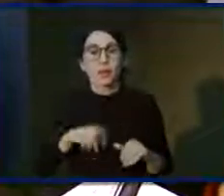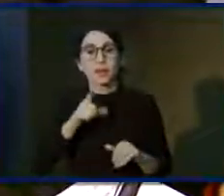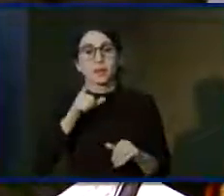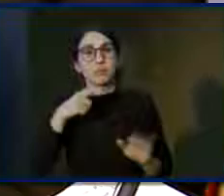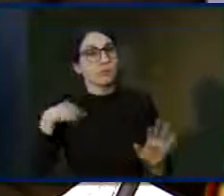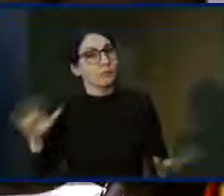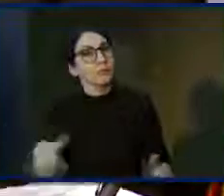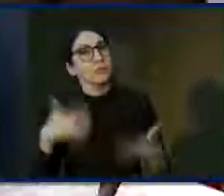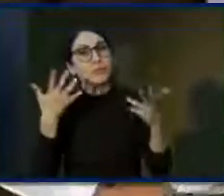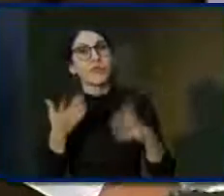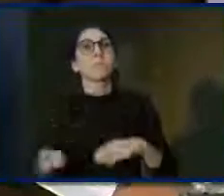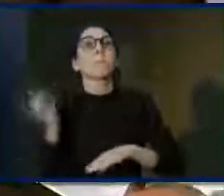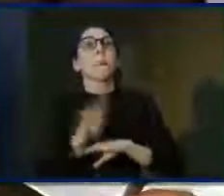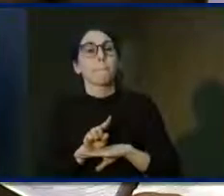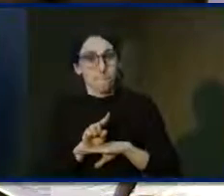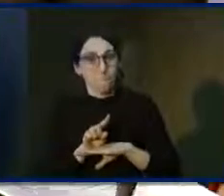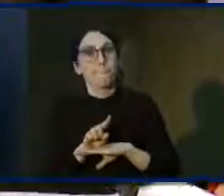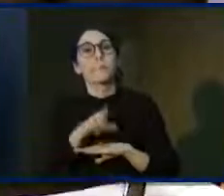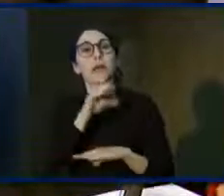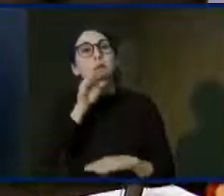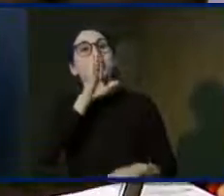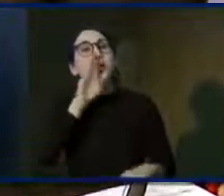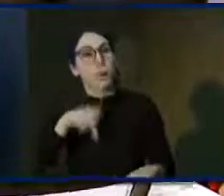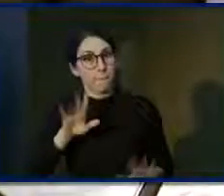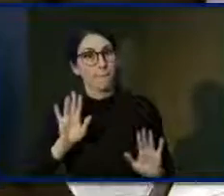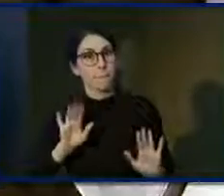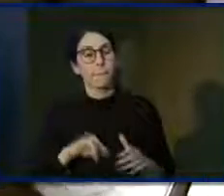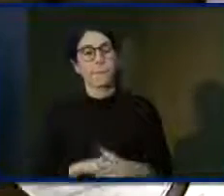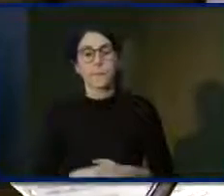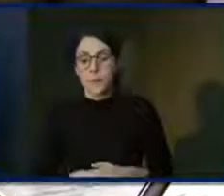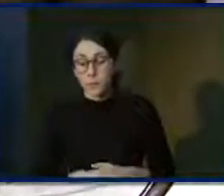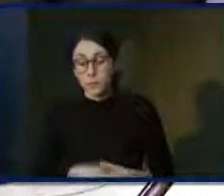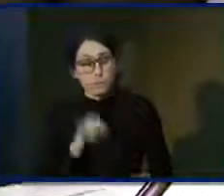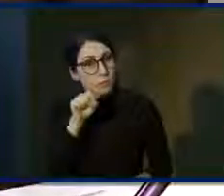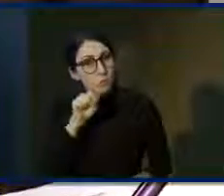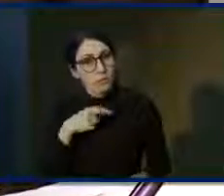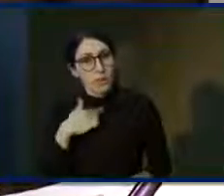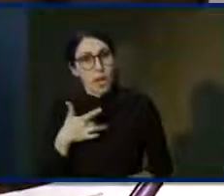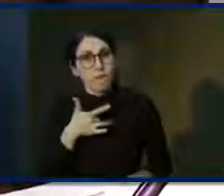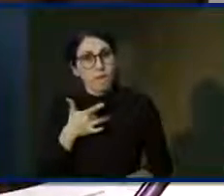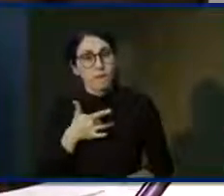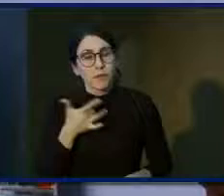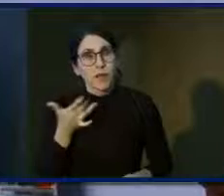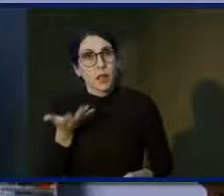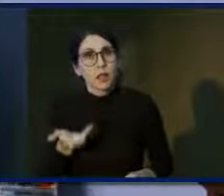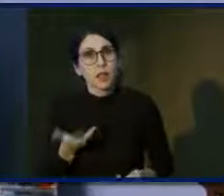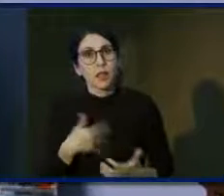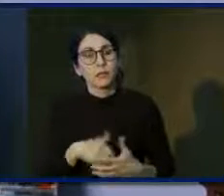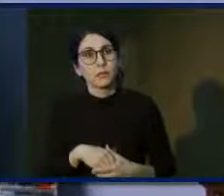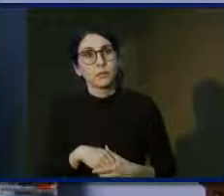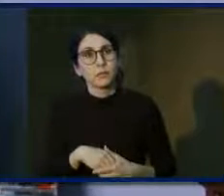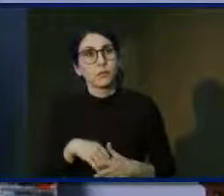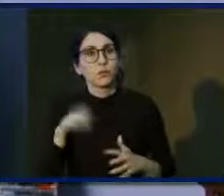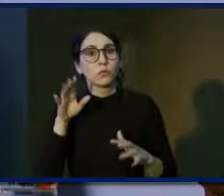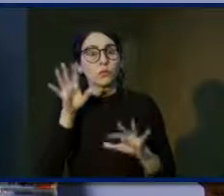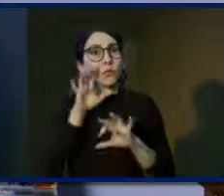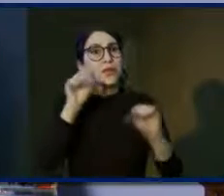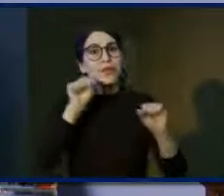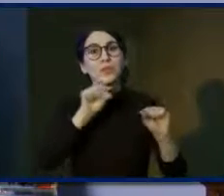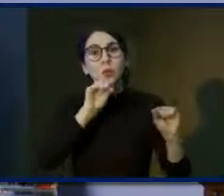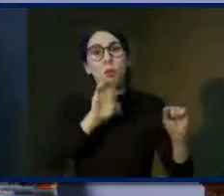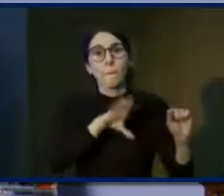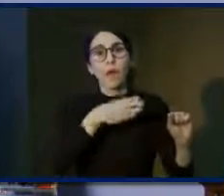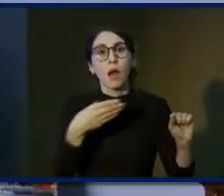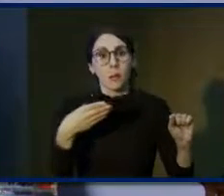and have your voice heard. But yes, I do feel that because President